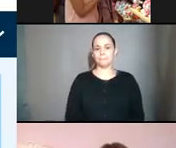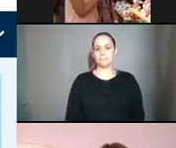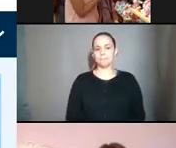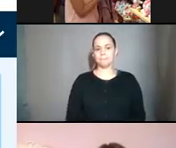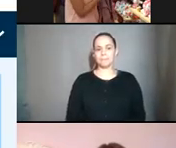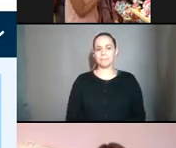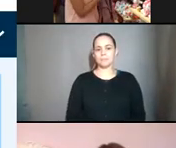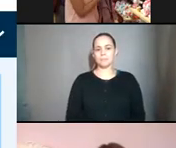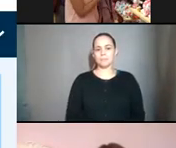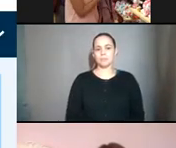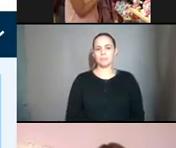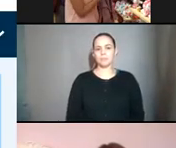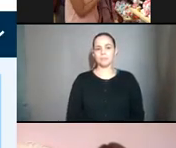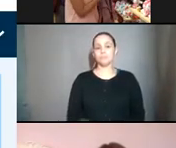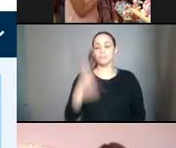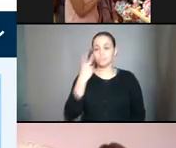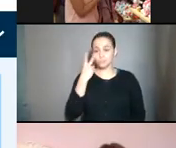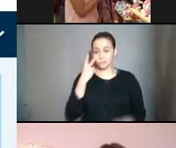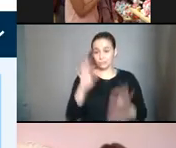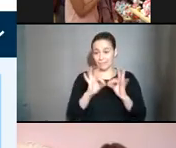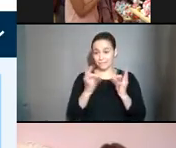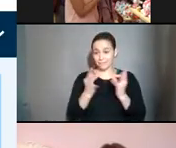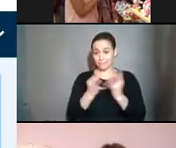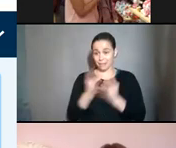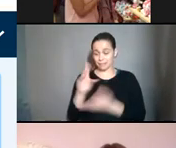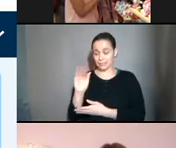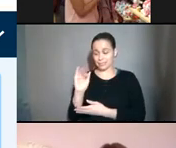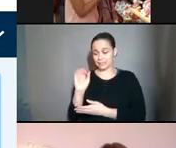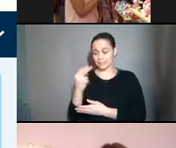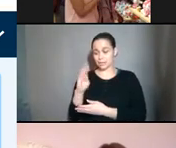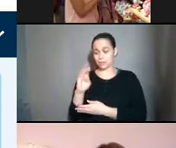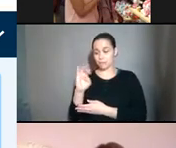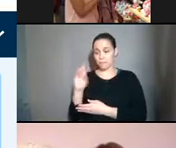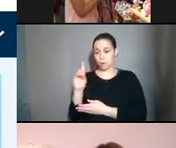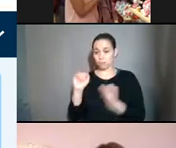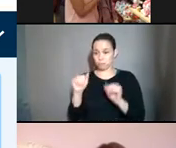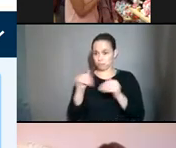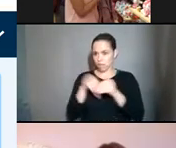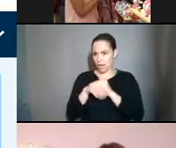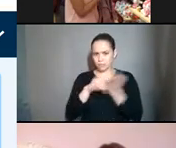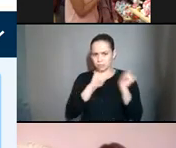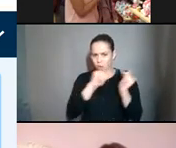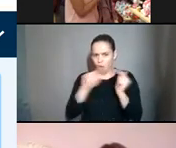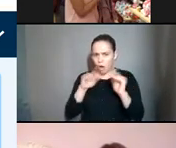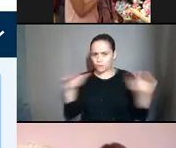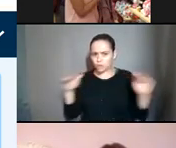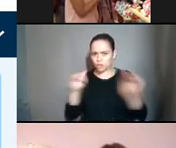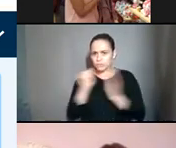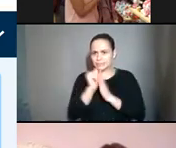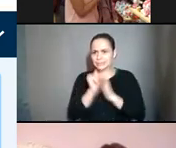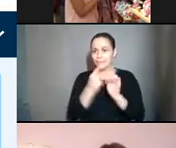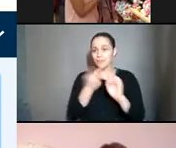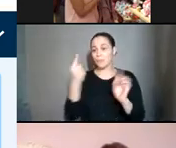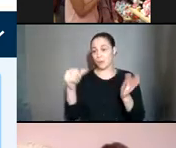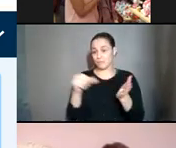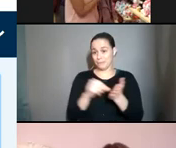When you go to the Family Dashboard, you will be able to access all of your children's account from one page. In order